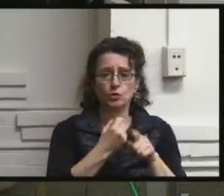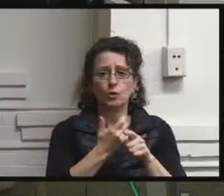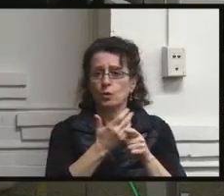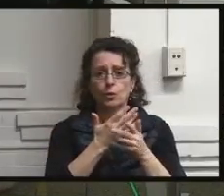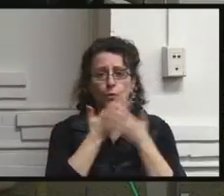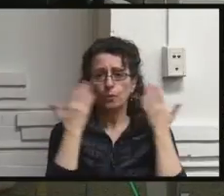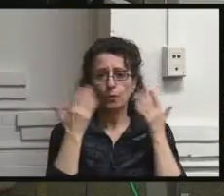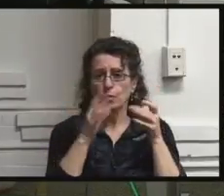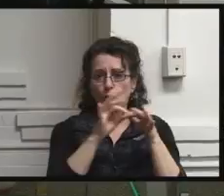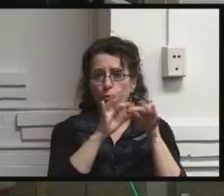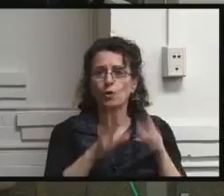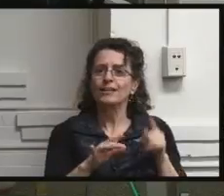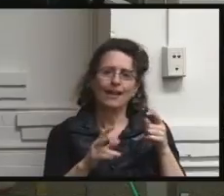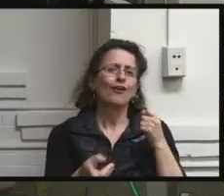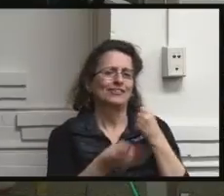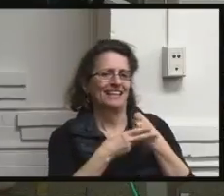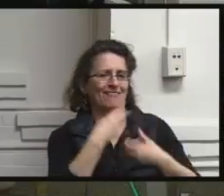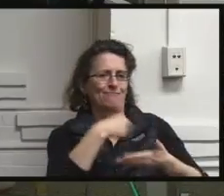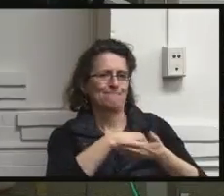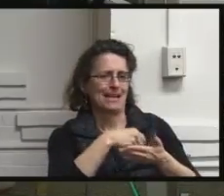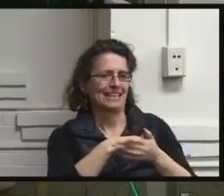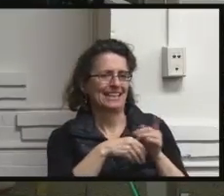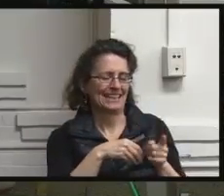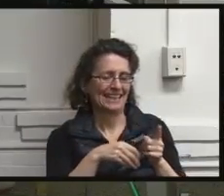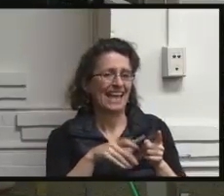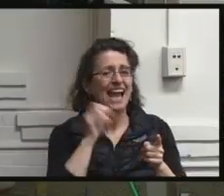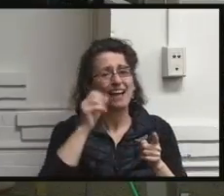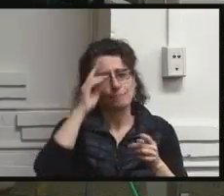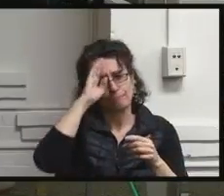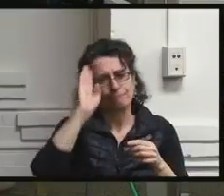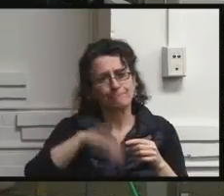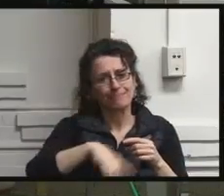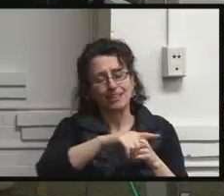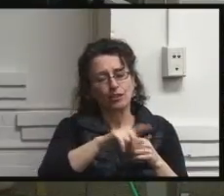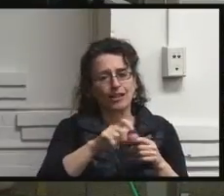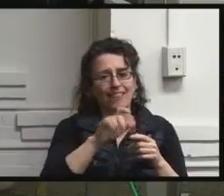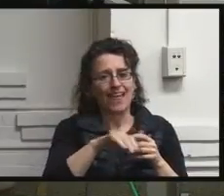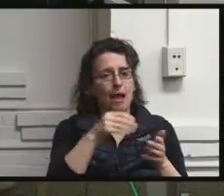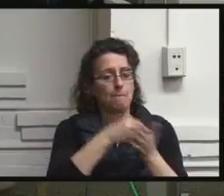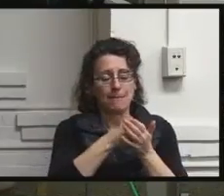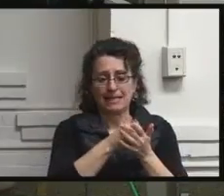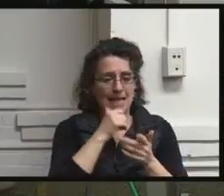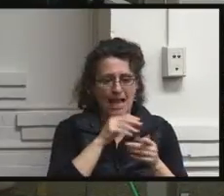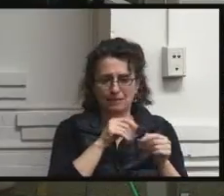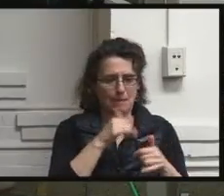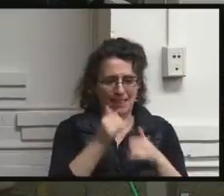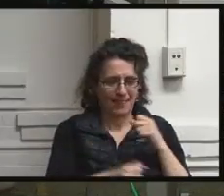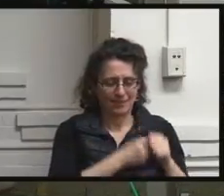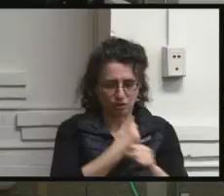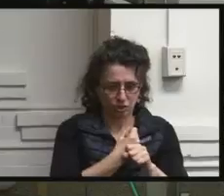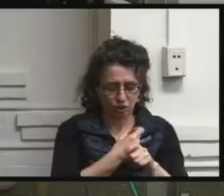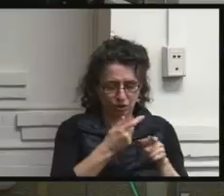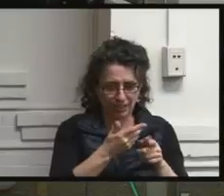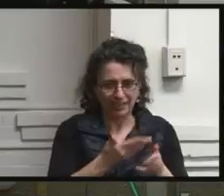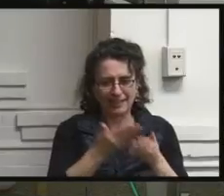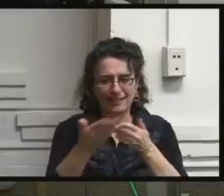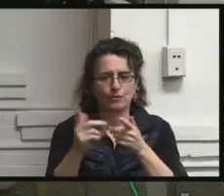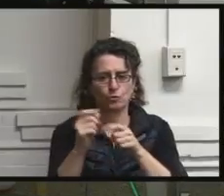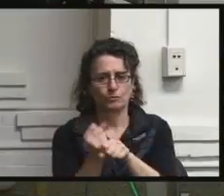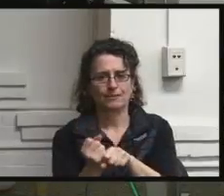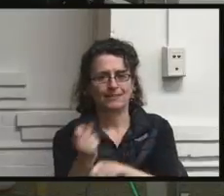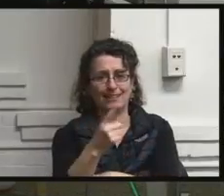savings over, and it carries over into 2 years. So it's not like January 1 to December